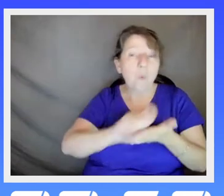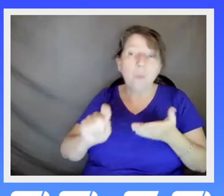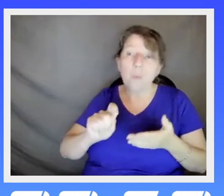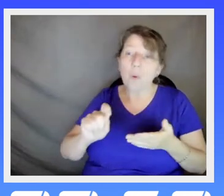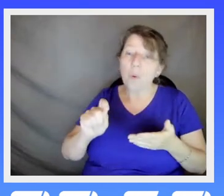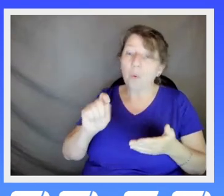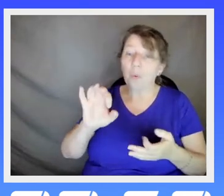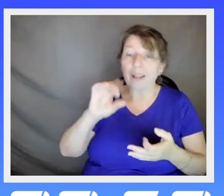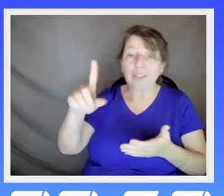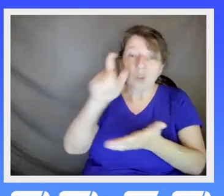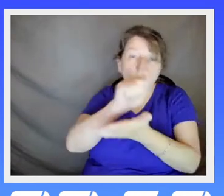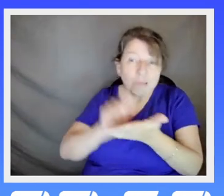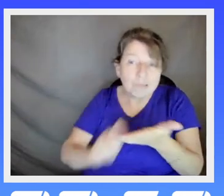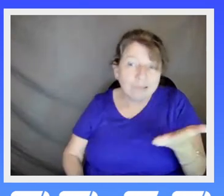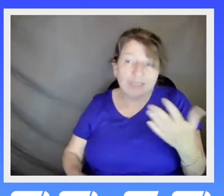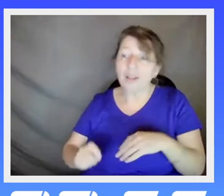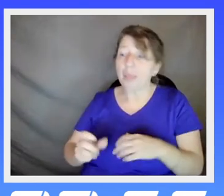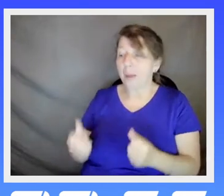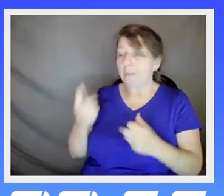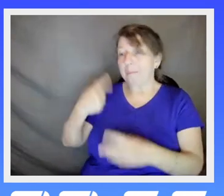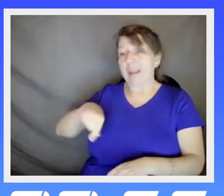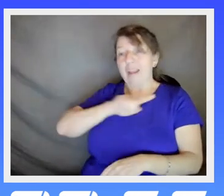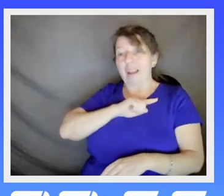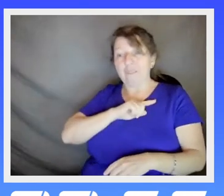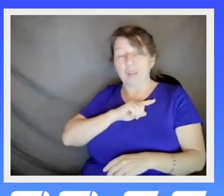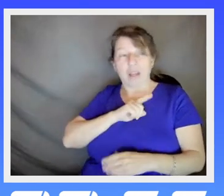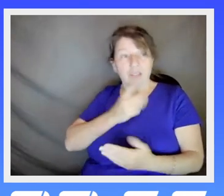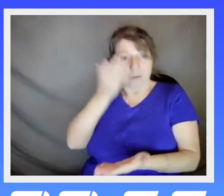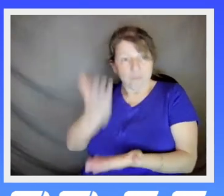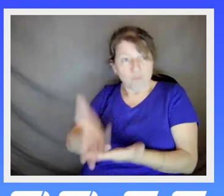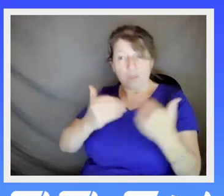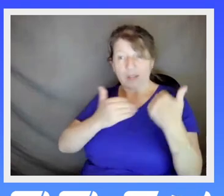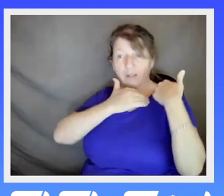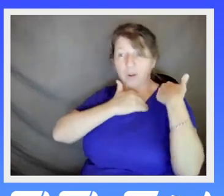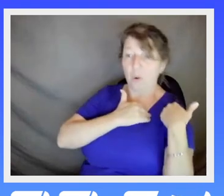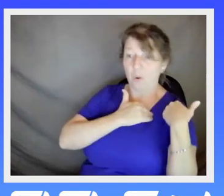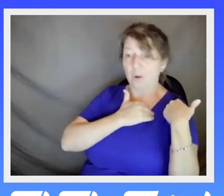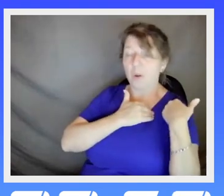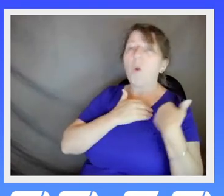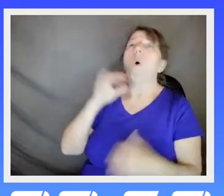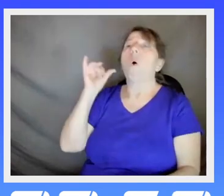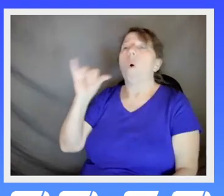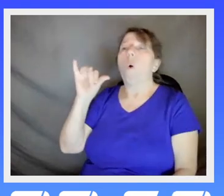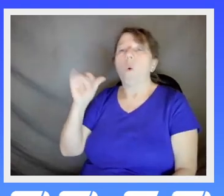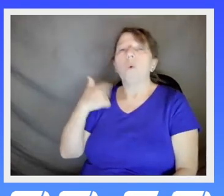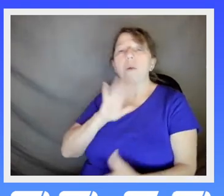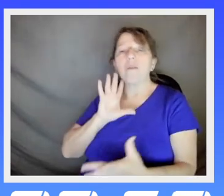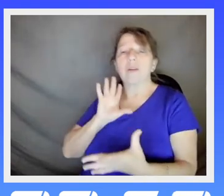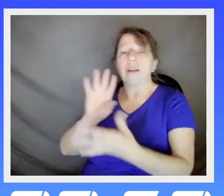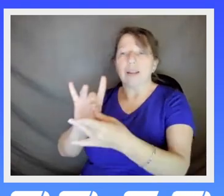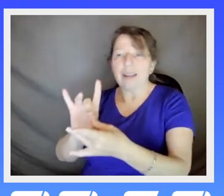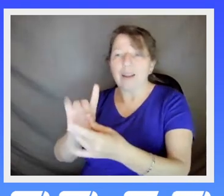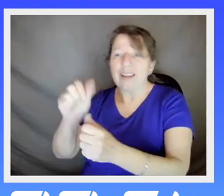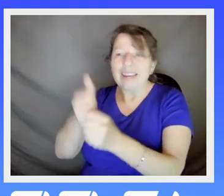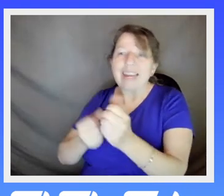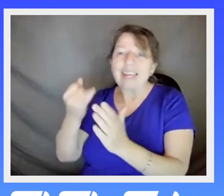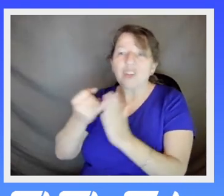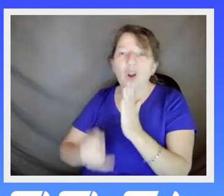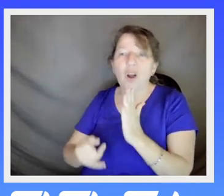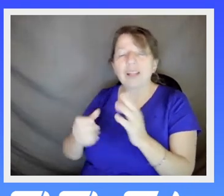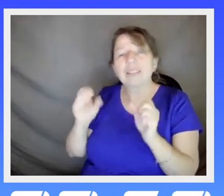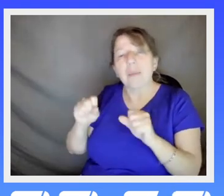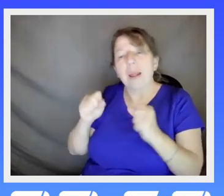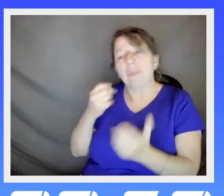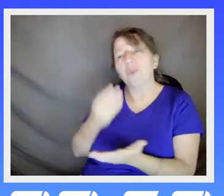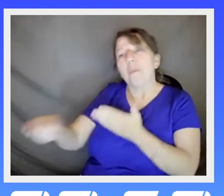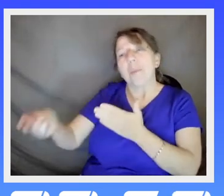have succeeded, and ownership is working with those artists to make sure that those artists have a shot at buying that building. And right now